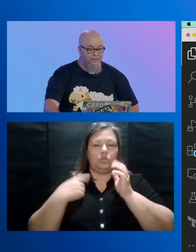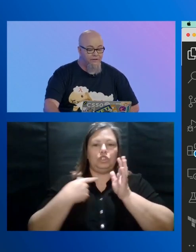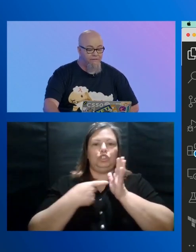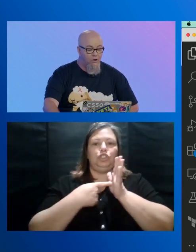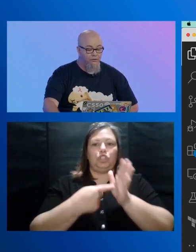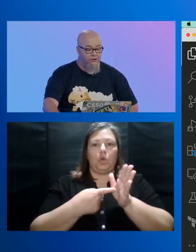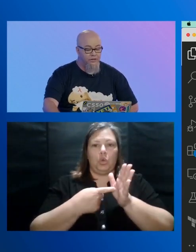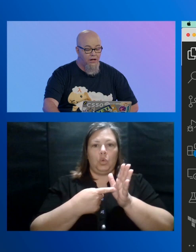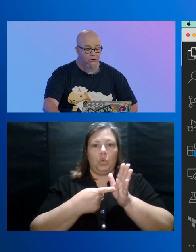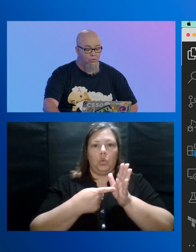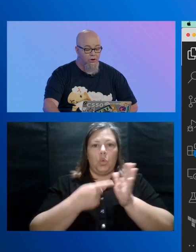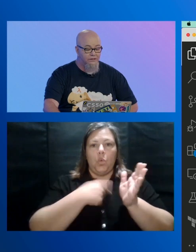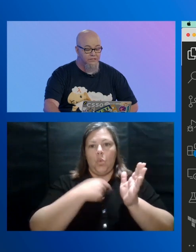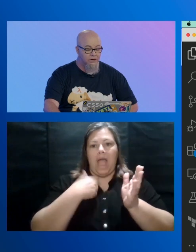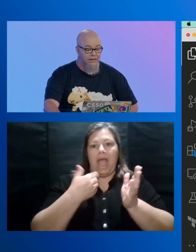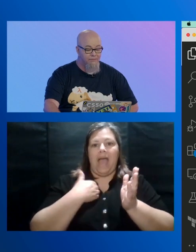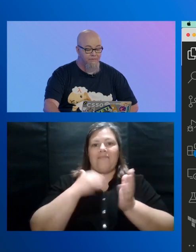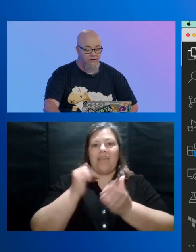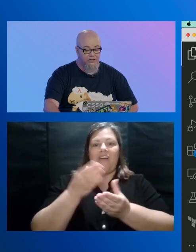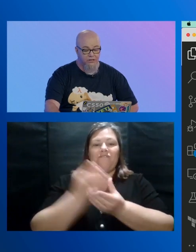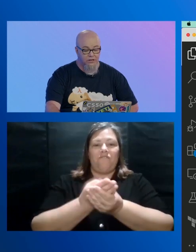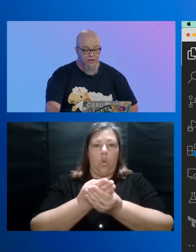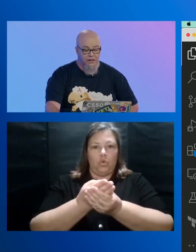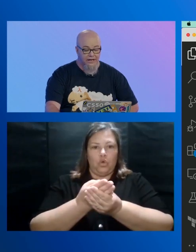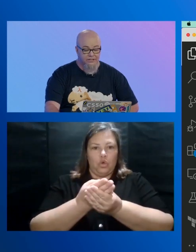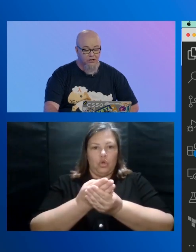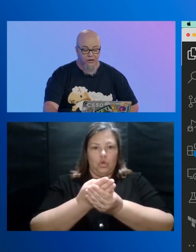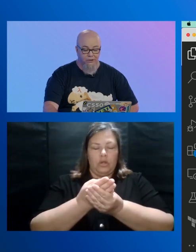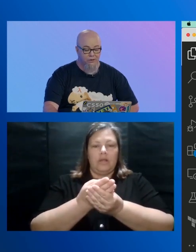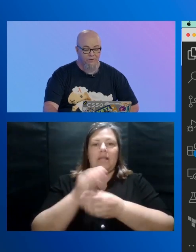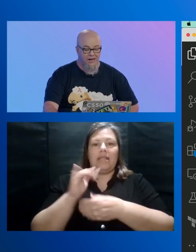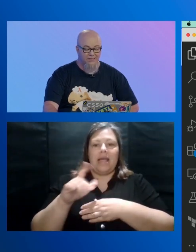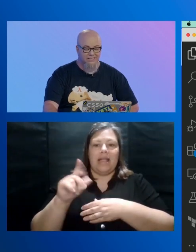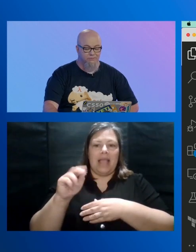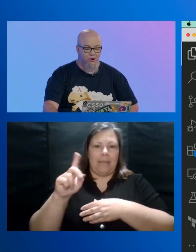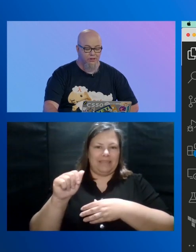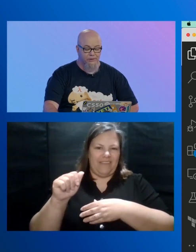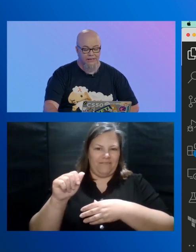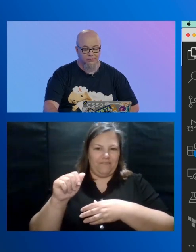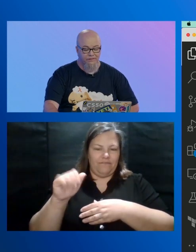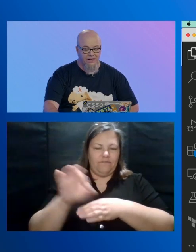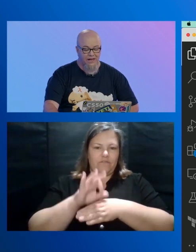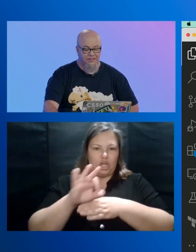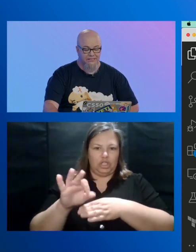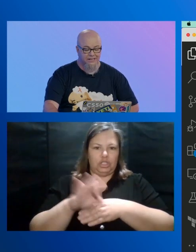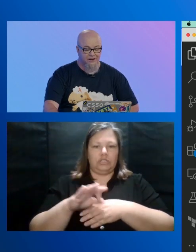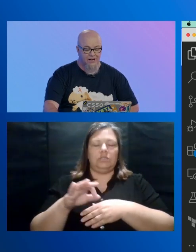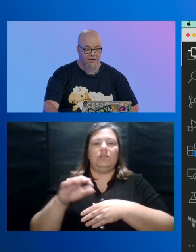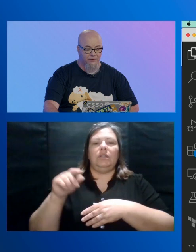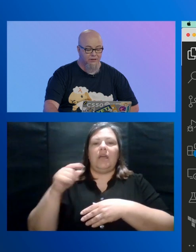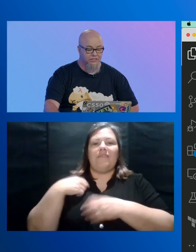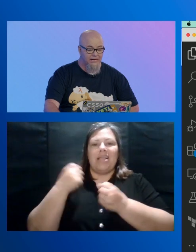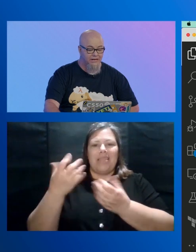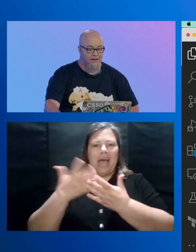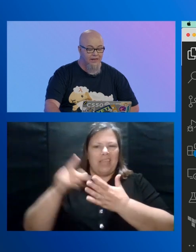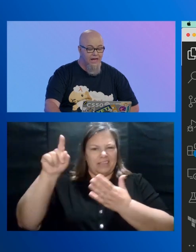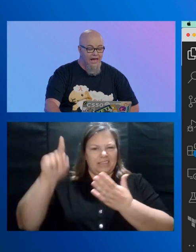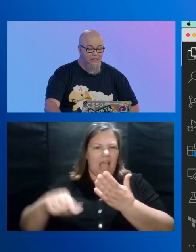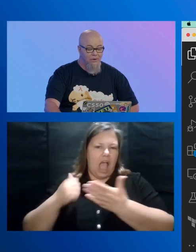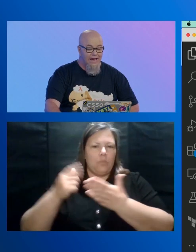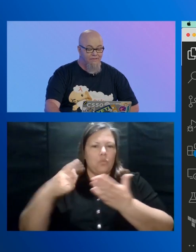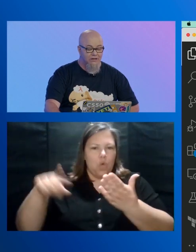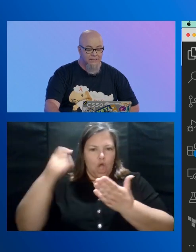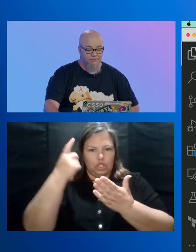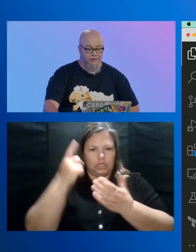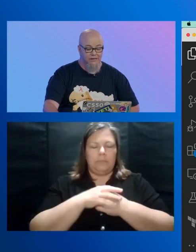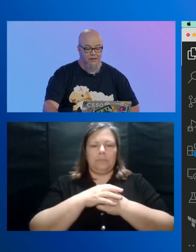we've got the folder, the Hello World. This is our Lambda function. That's our code. And we've got, this is a boilerplate, so we've got a lot of things there to kind of help you understand it. And